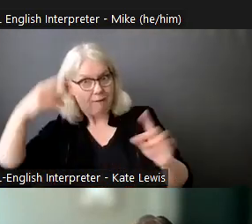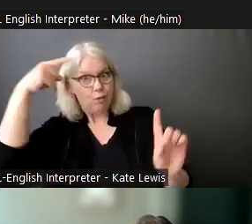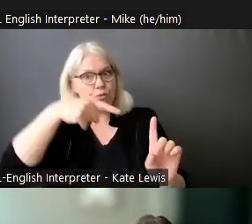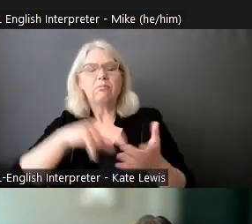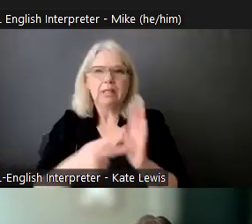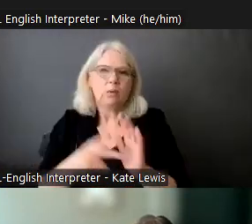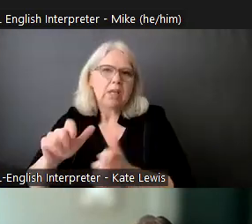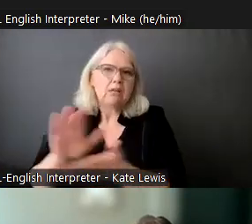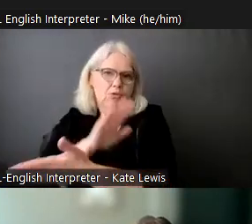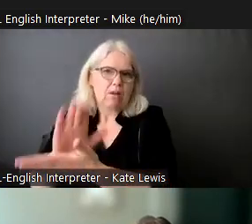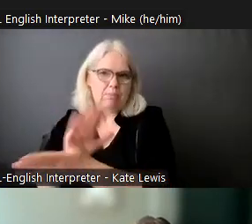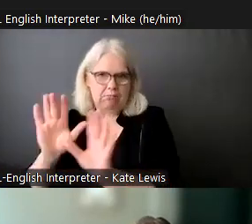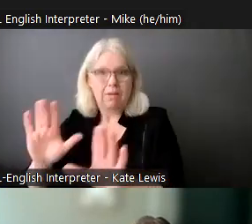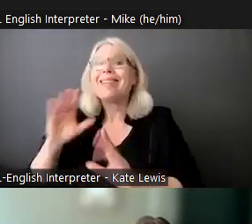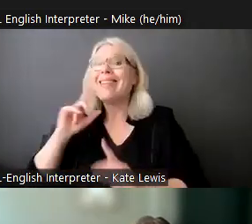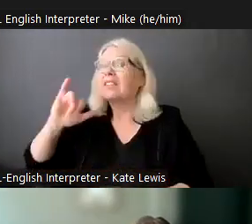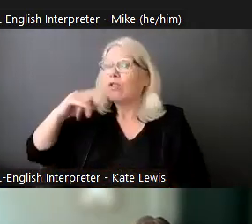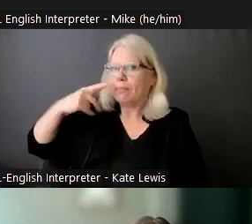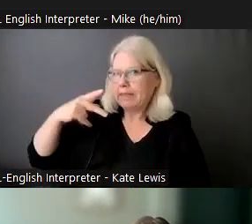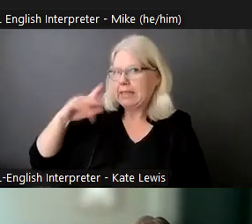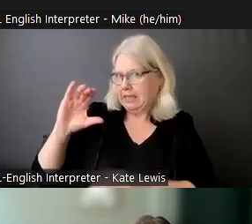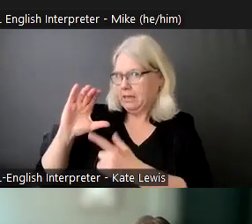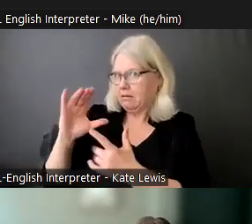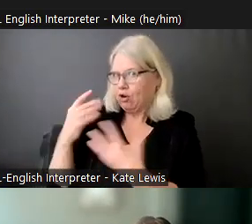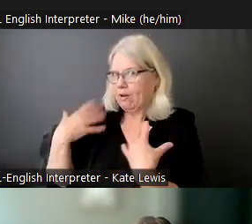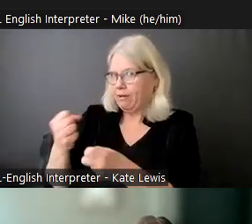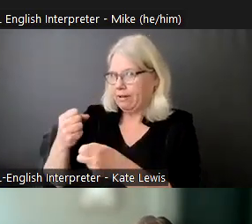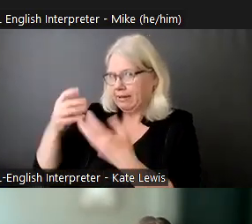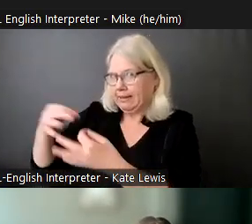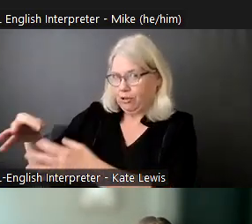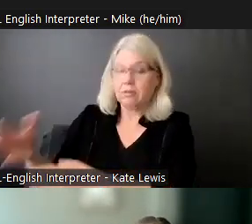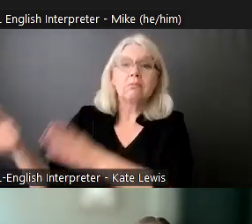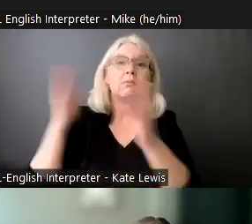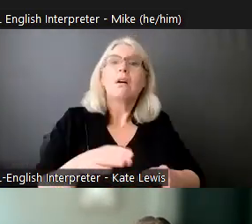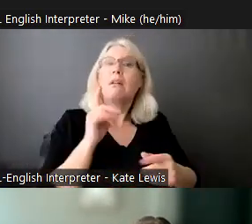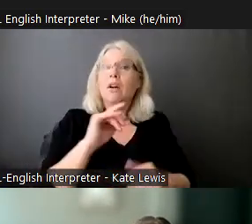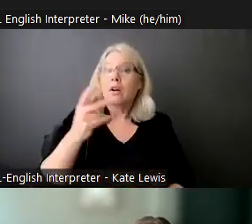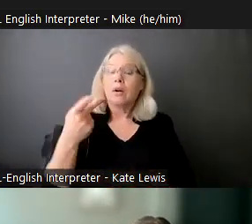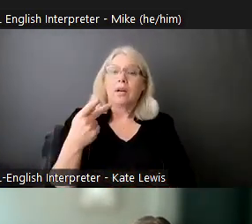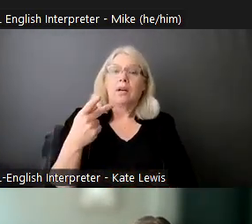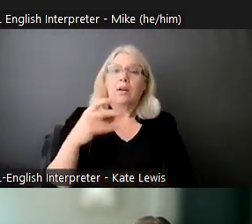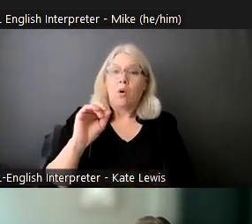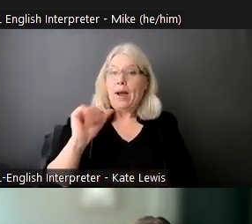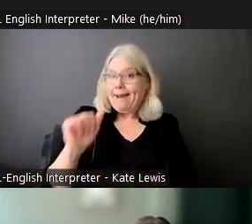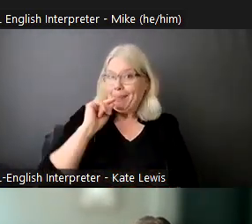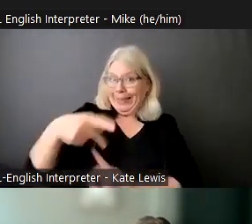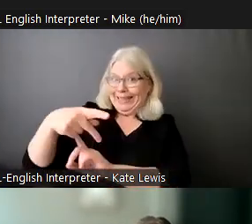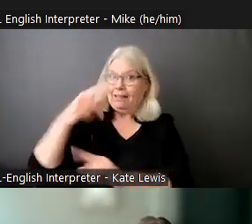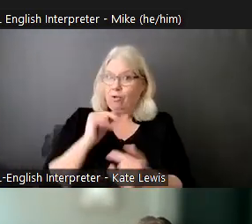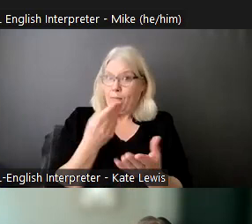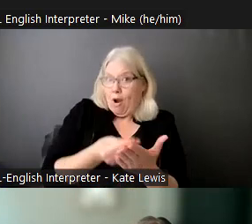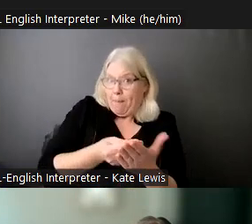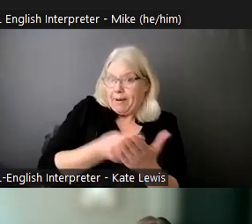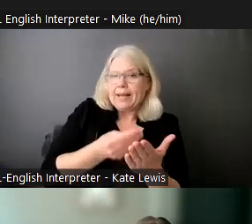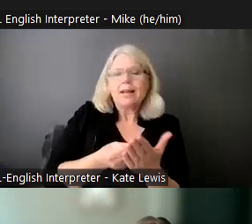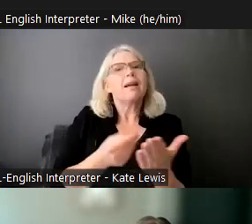property, it's going to depend on the effectiveness date. So if it's effective right away, you might not want to give that document to